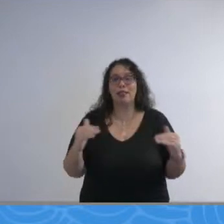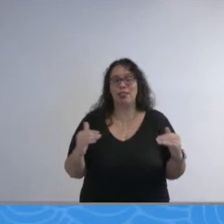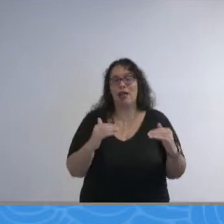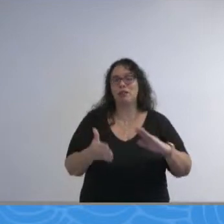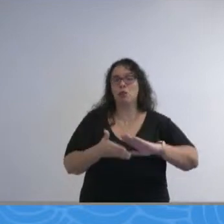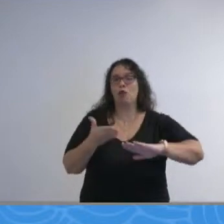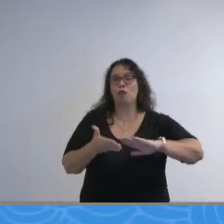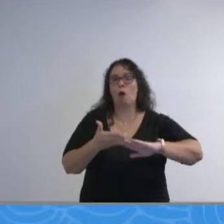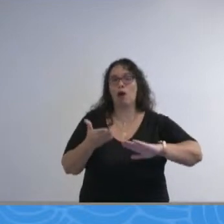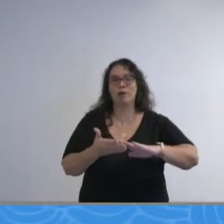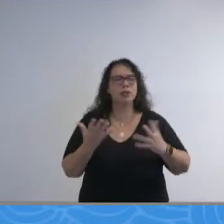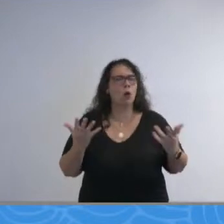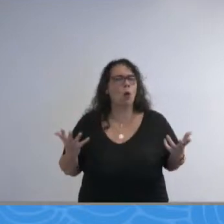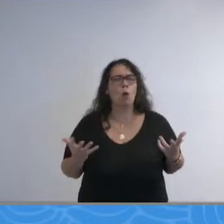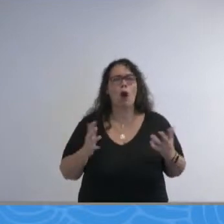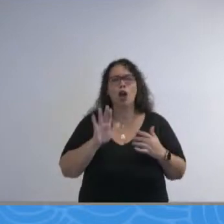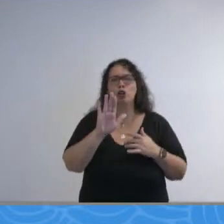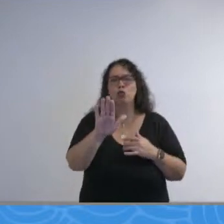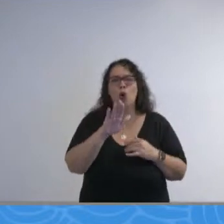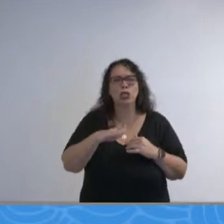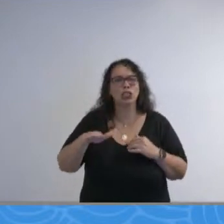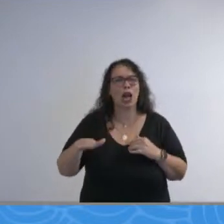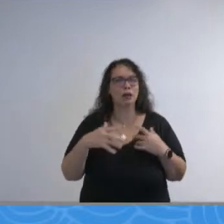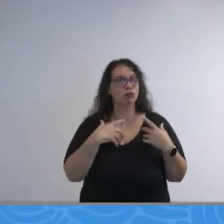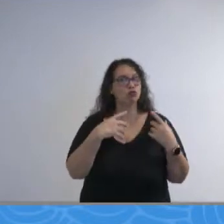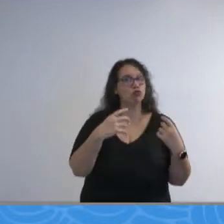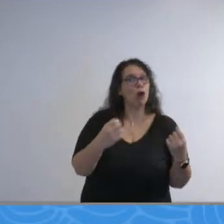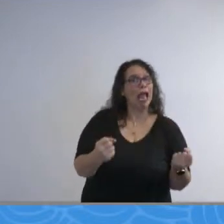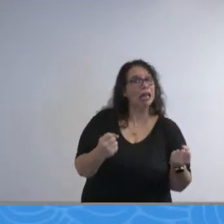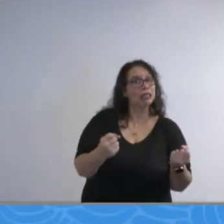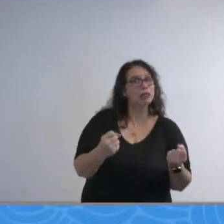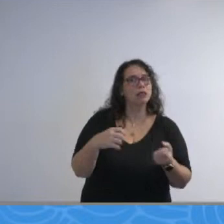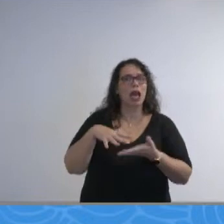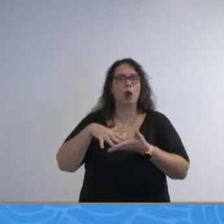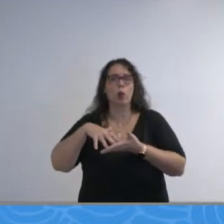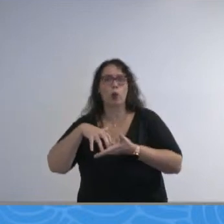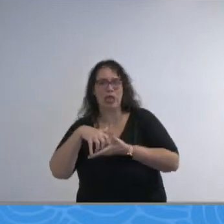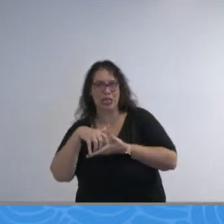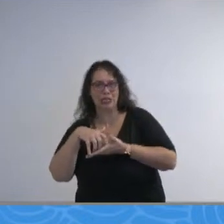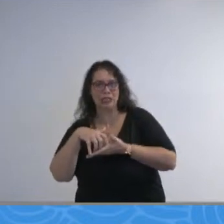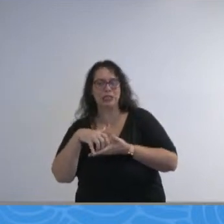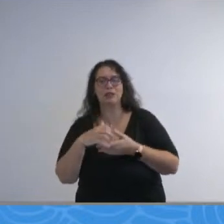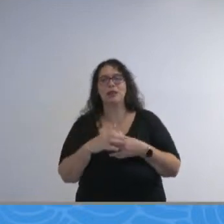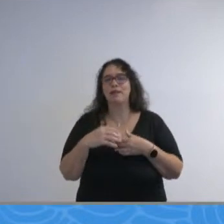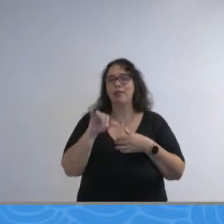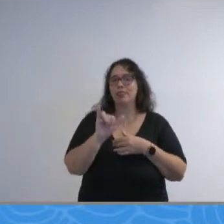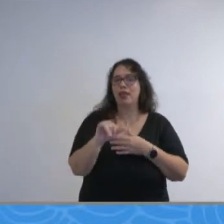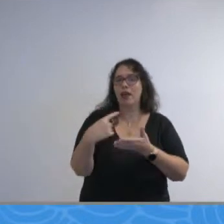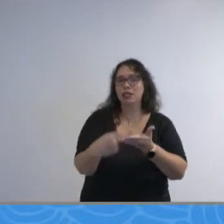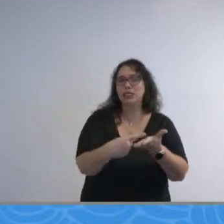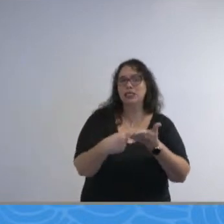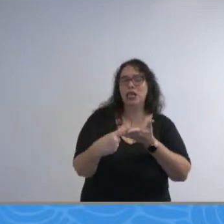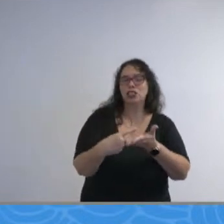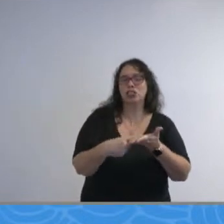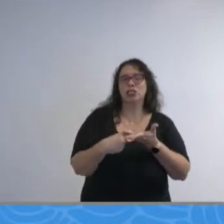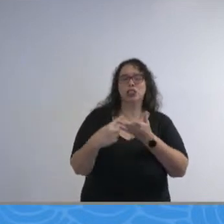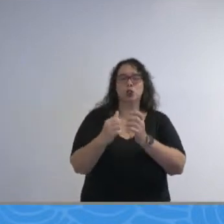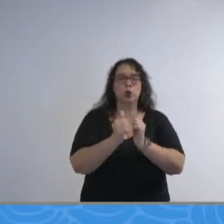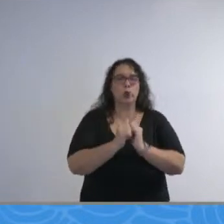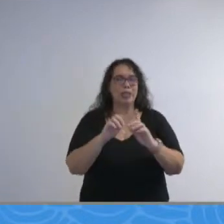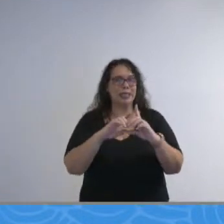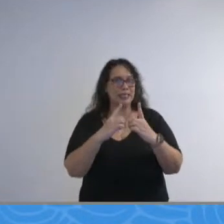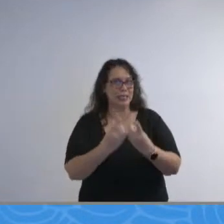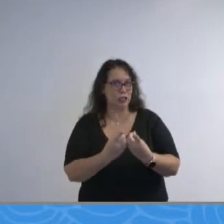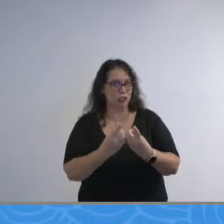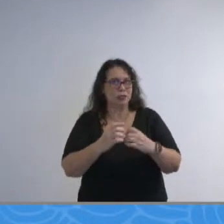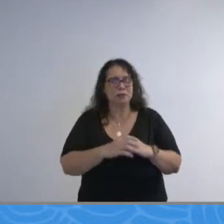performance. So what are your child's strengths? What are their weaknesses? And this is a discussion that is had with the